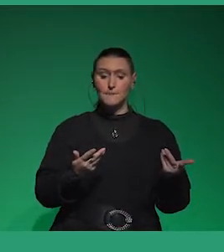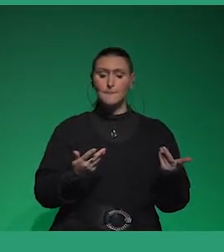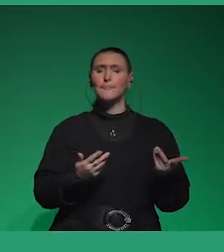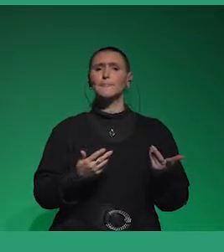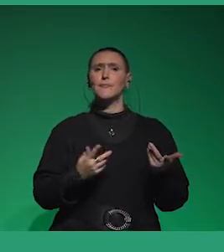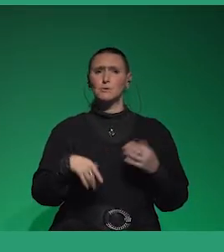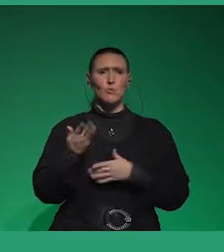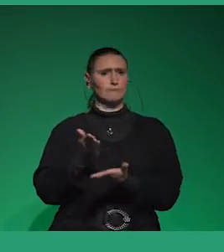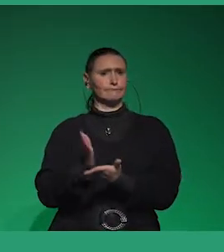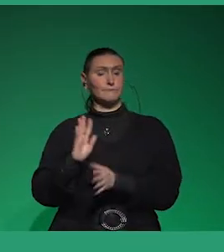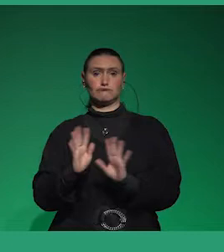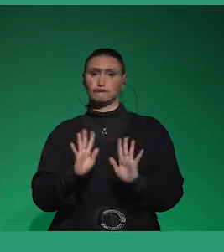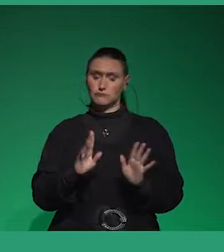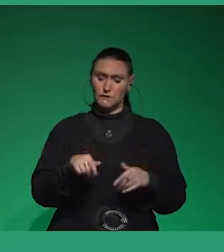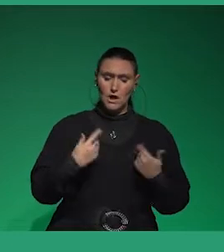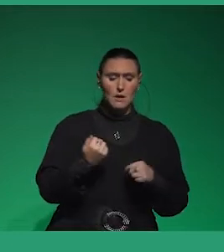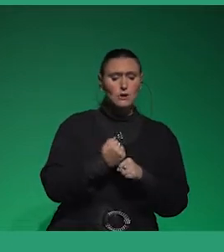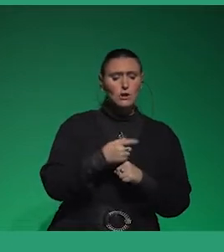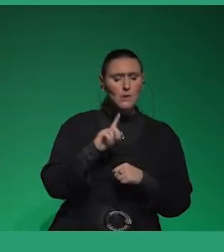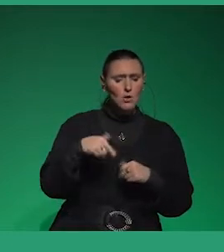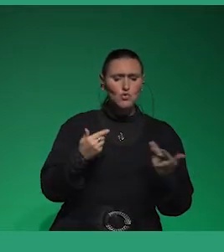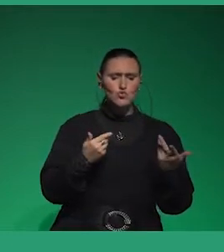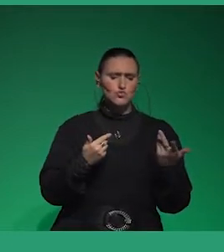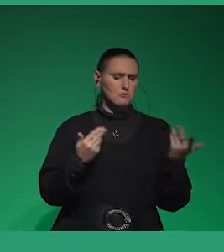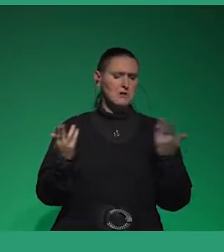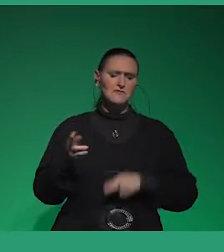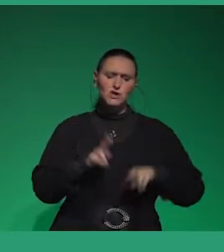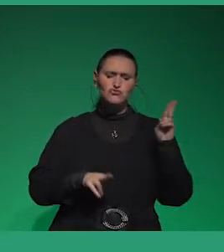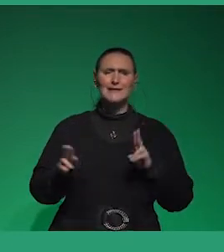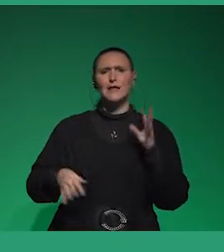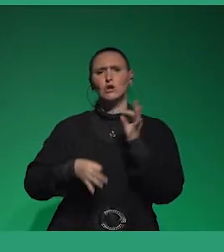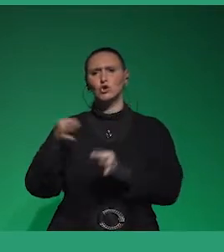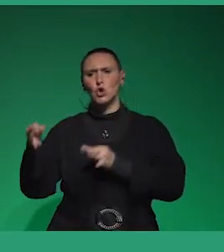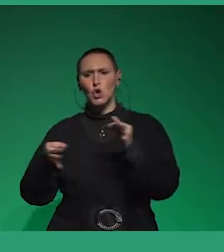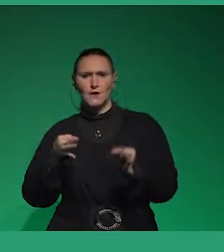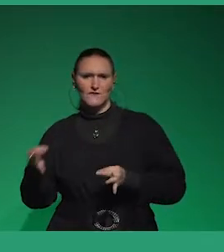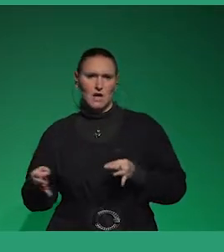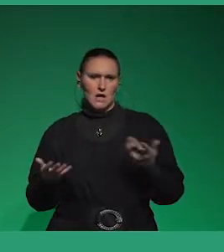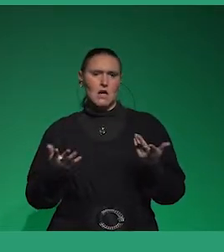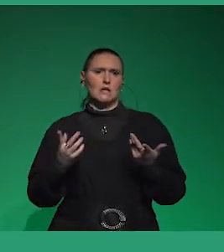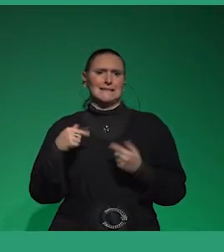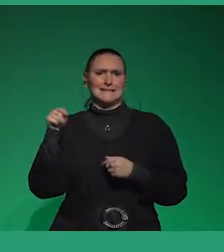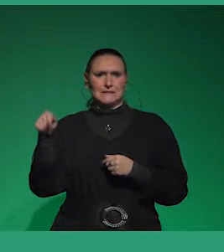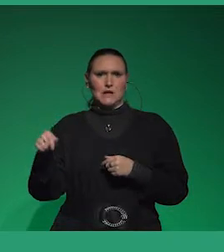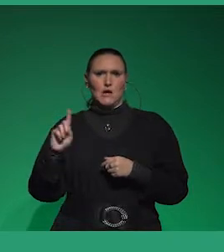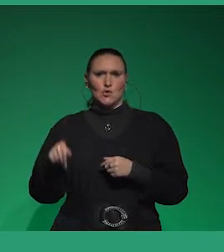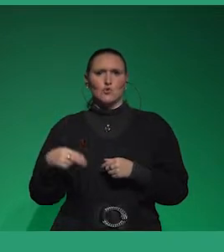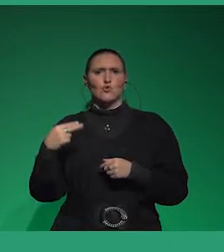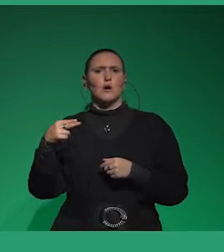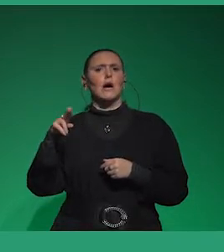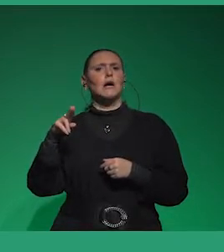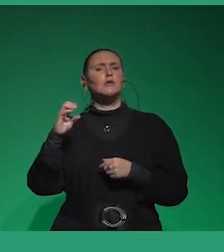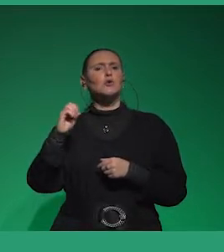with level from Dusun village. So Dusun is a small village